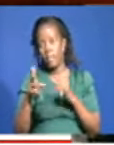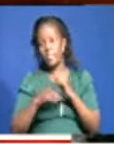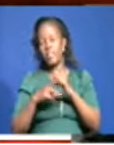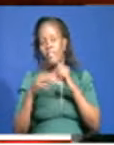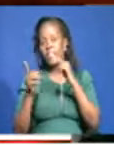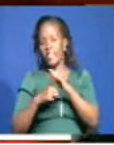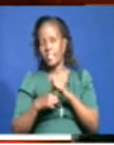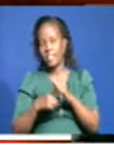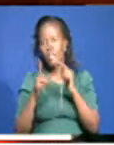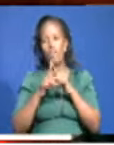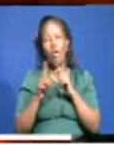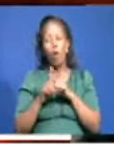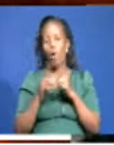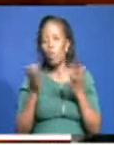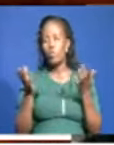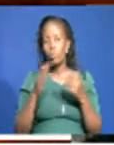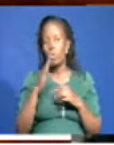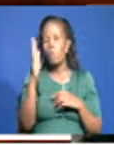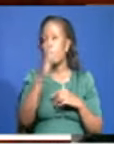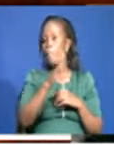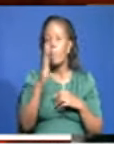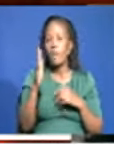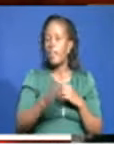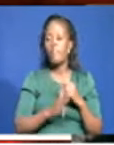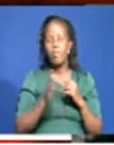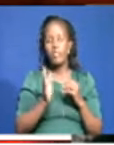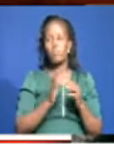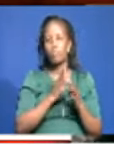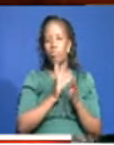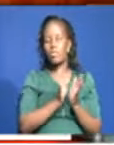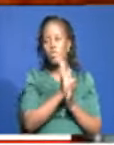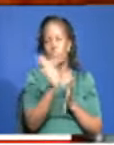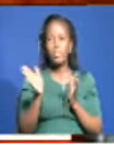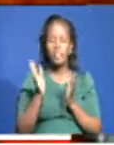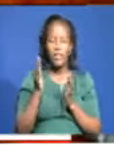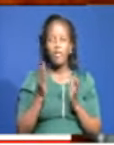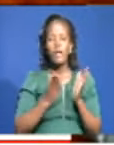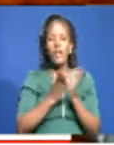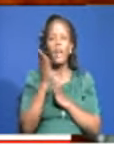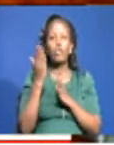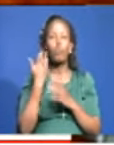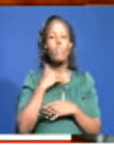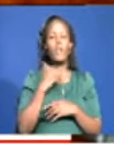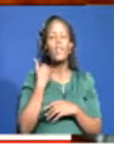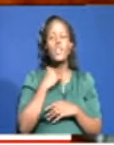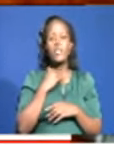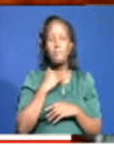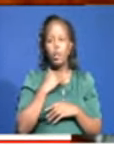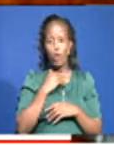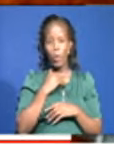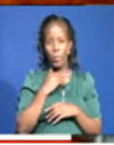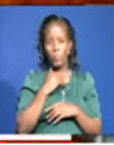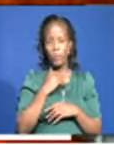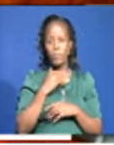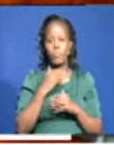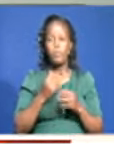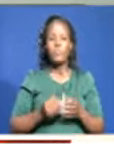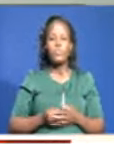in any way infringe on the rights of the fugitive criminal. Sarafina Robi for Easy